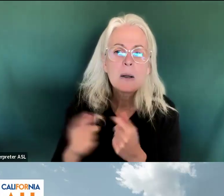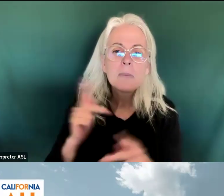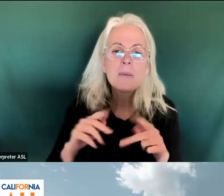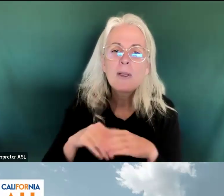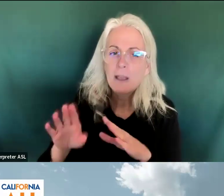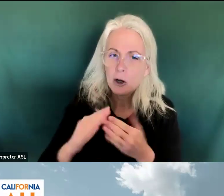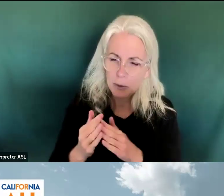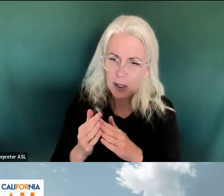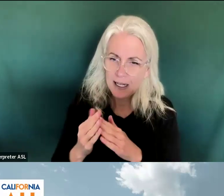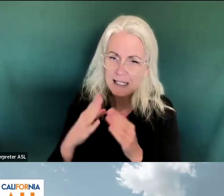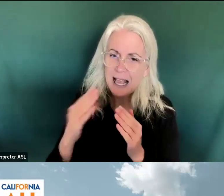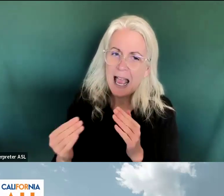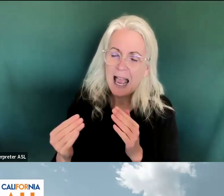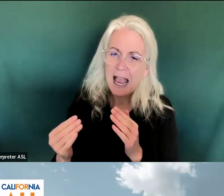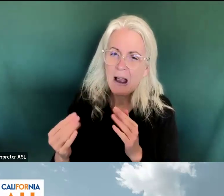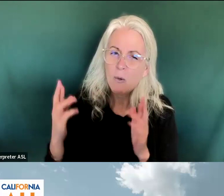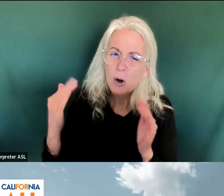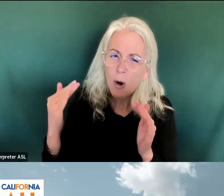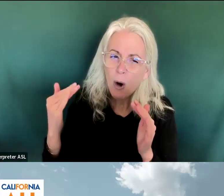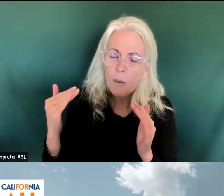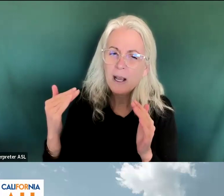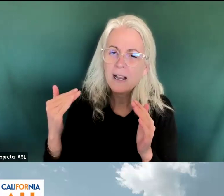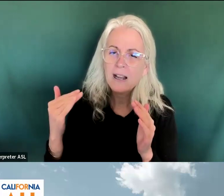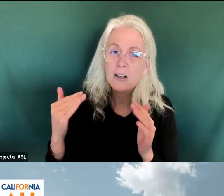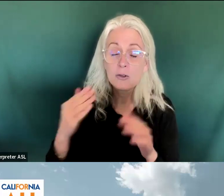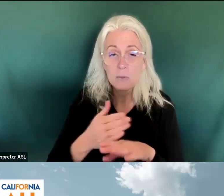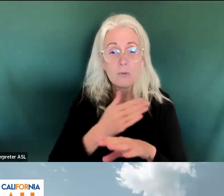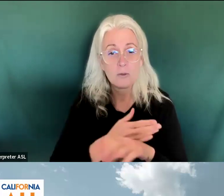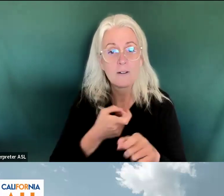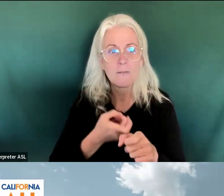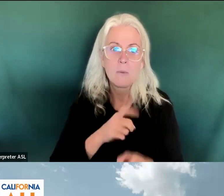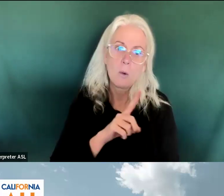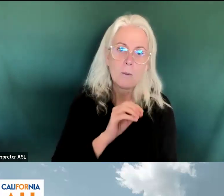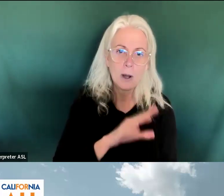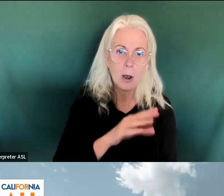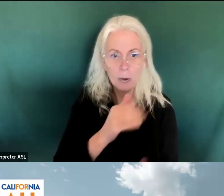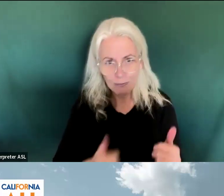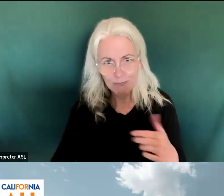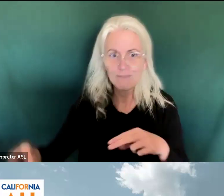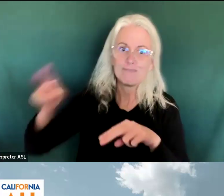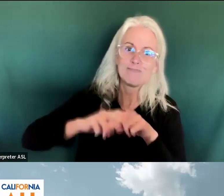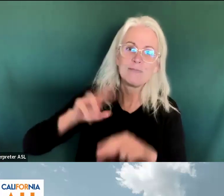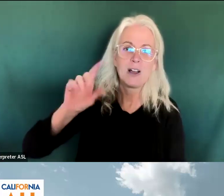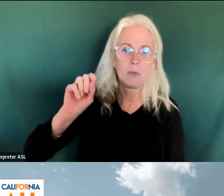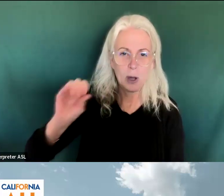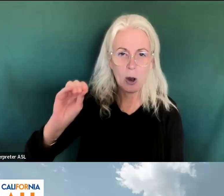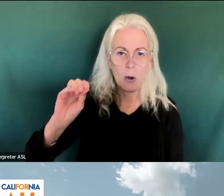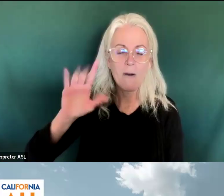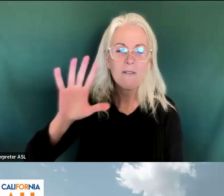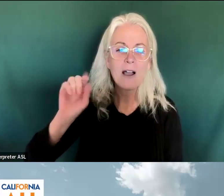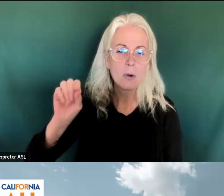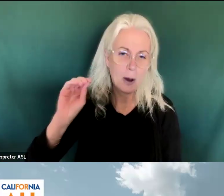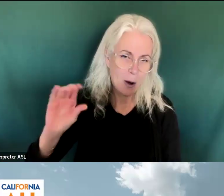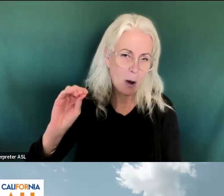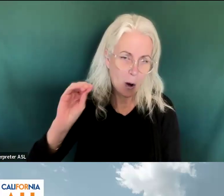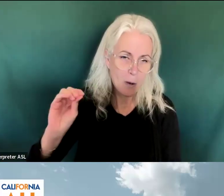their communities. And just we're hoping to take it from version 1.0 to hopefully like 5.0. So the information on